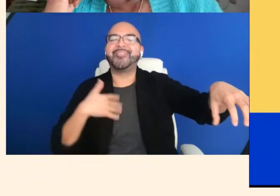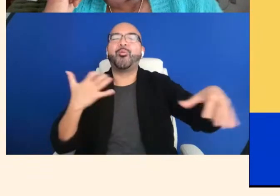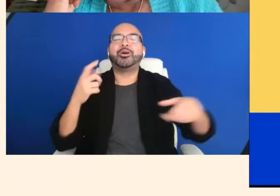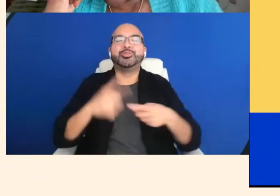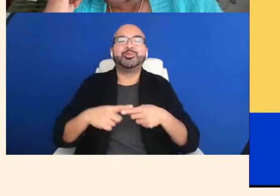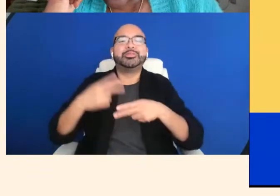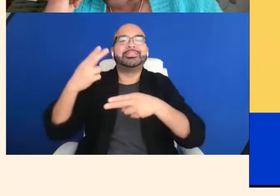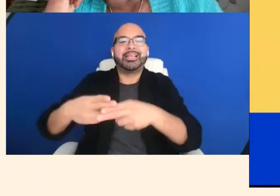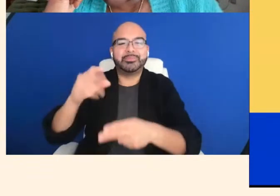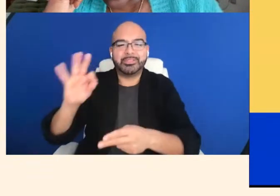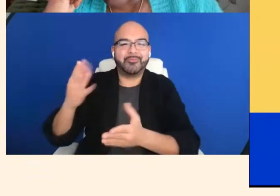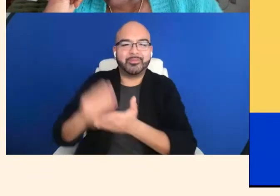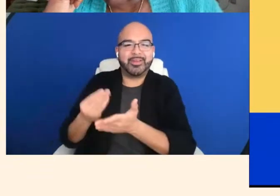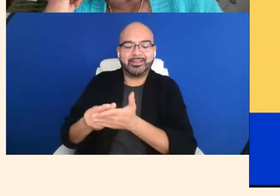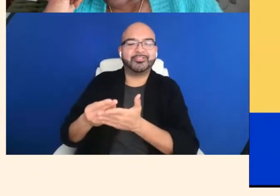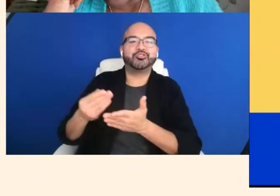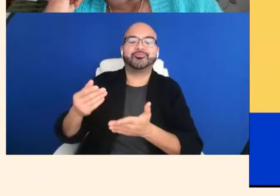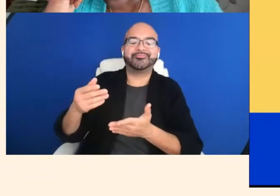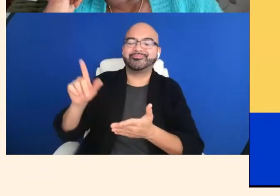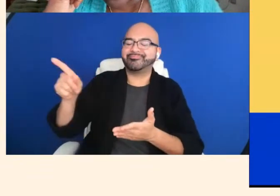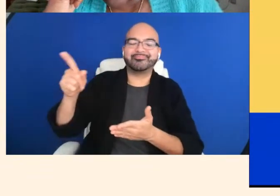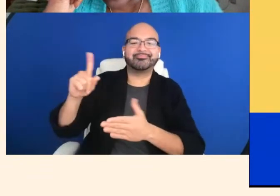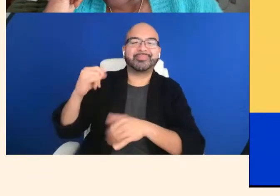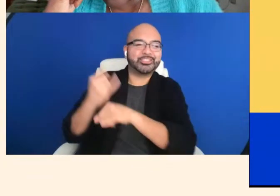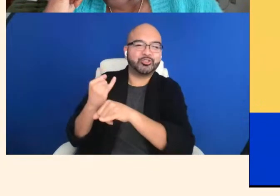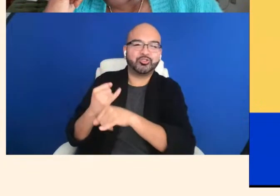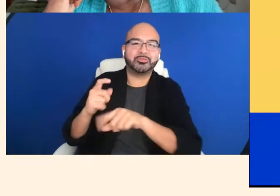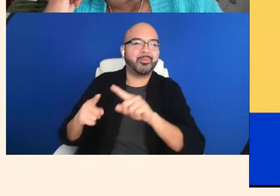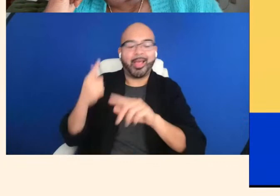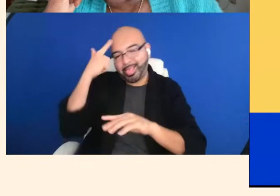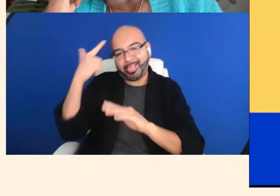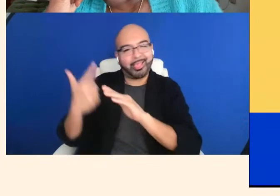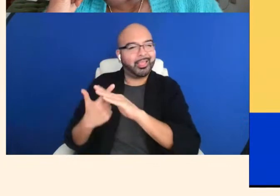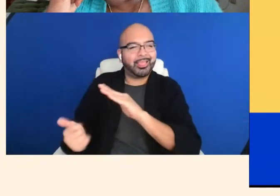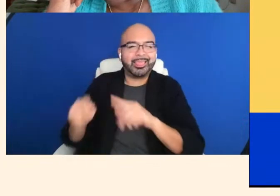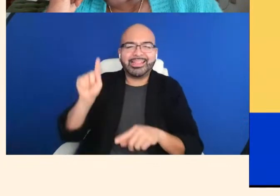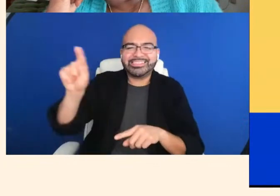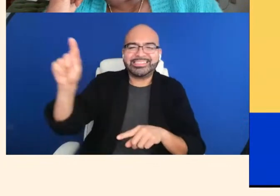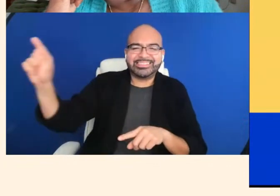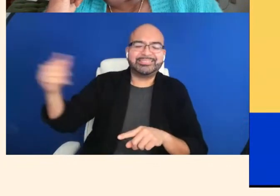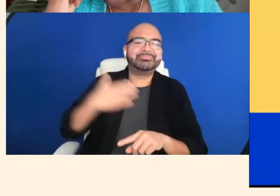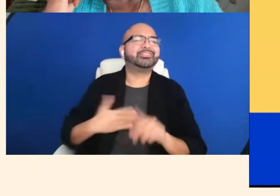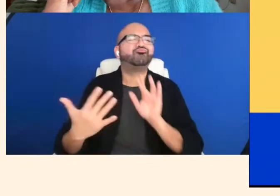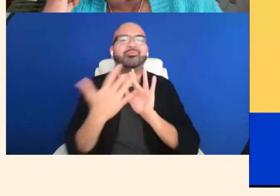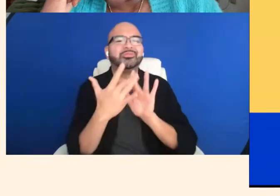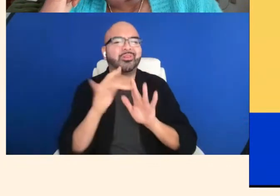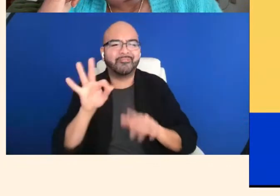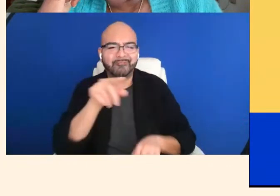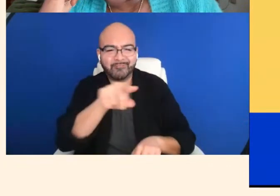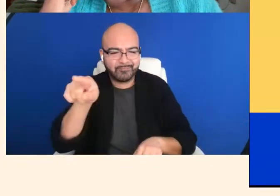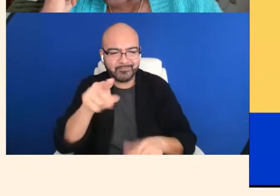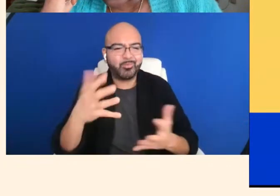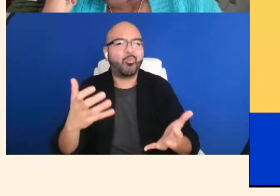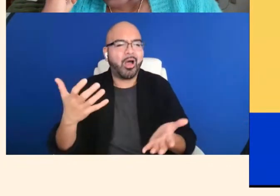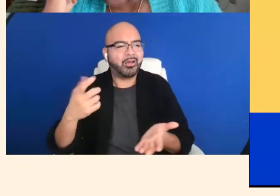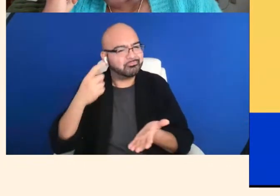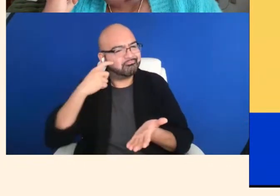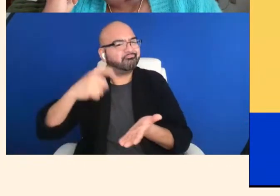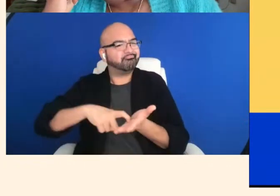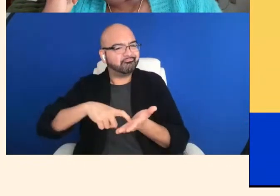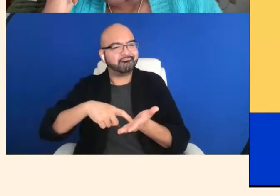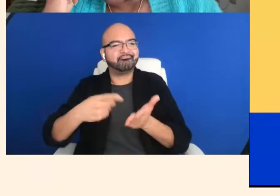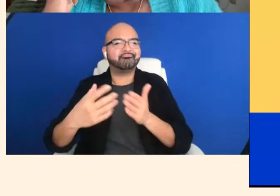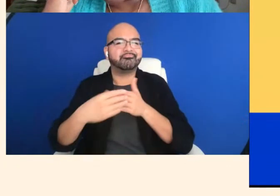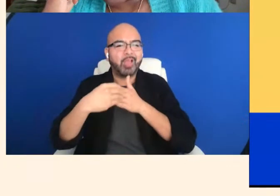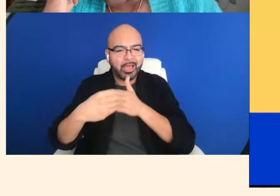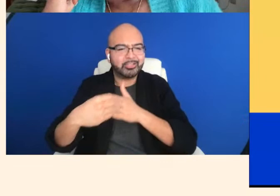financial institutions, but they're escaping my brain right now. Please reach out if you want further guidance